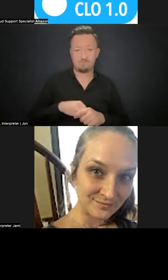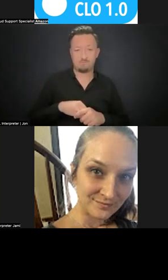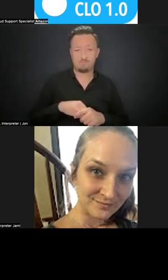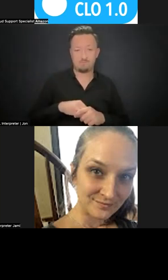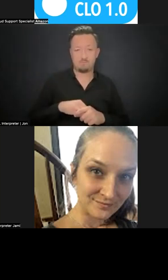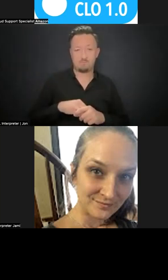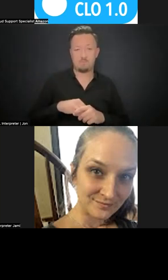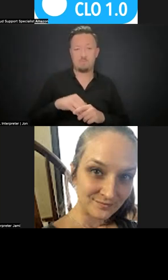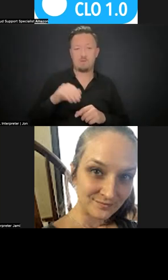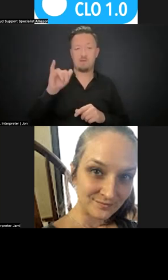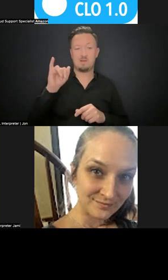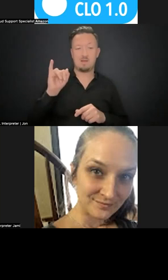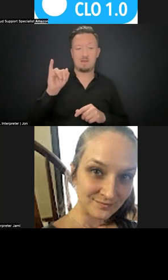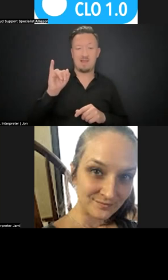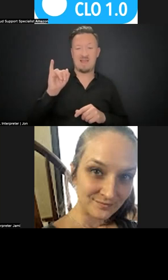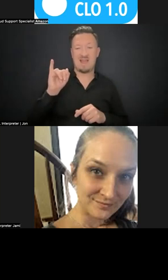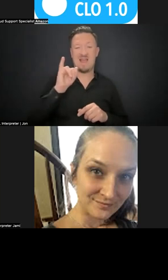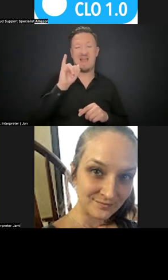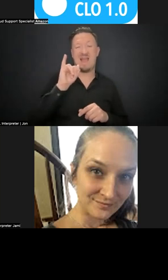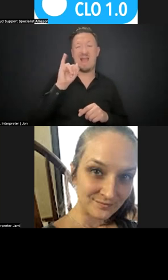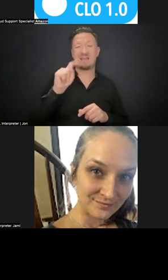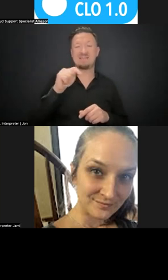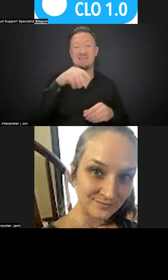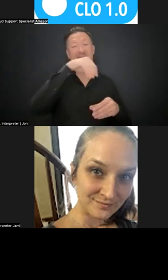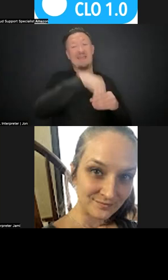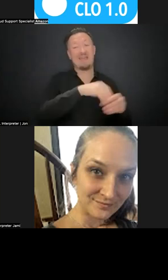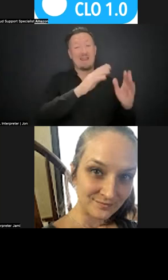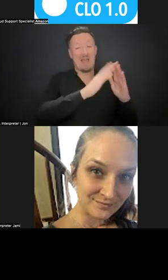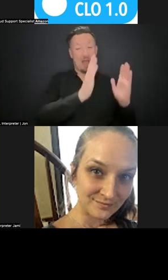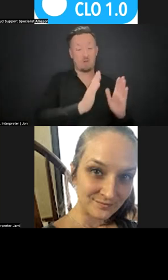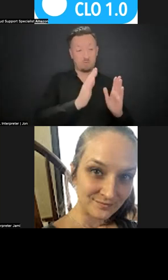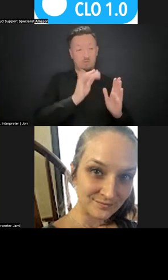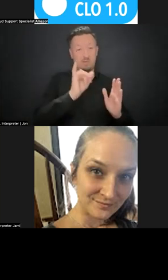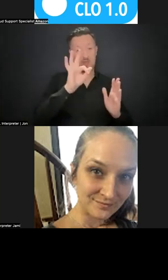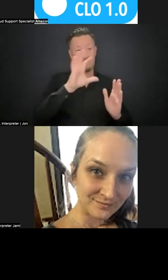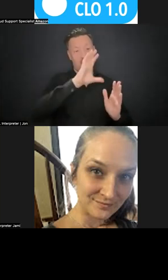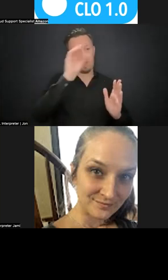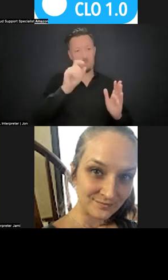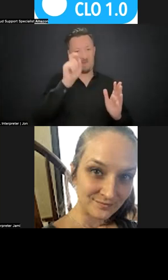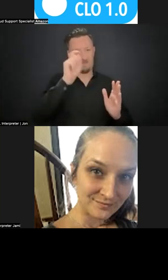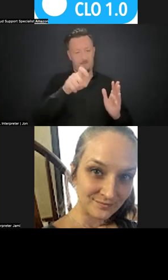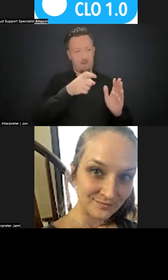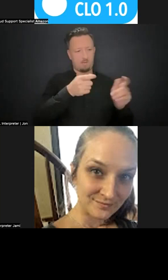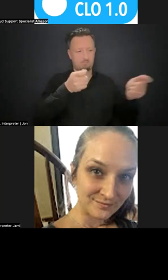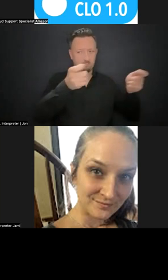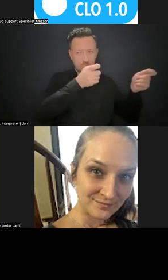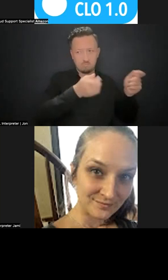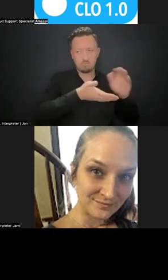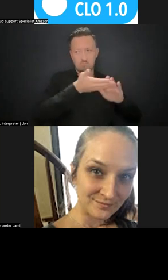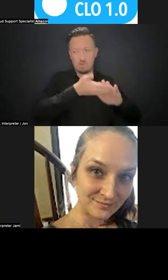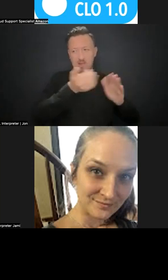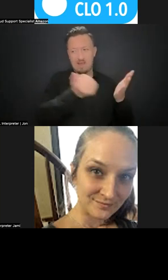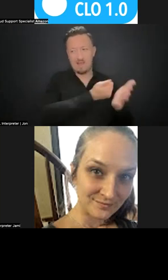And in the IT, in-house IT, a good model, if your company needs to maintain their entire tech stack by